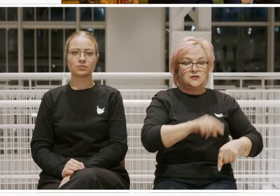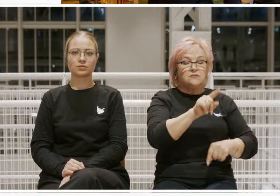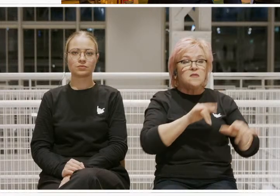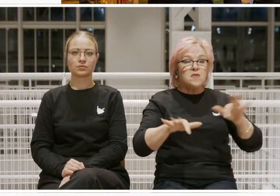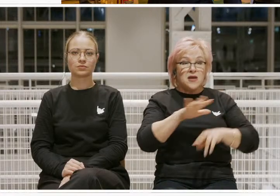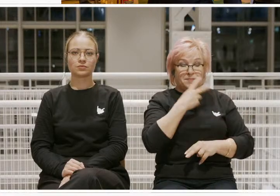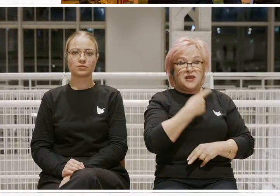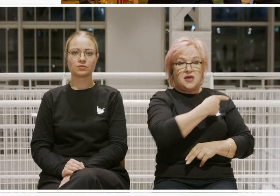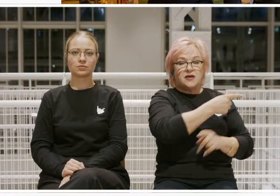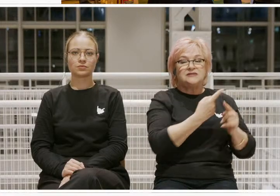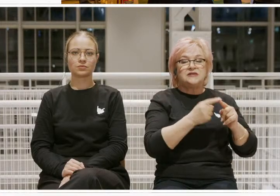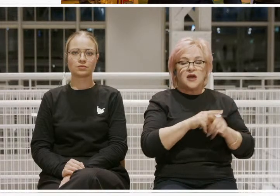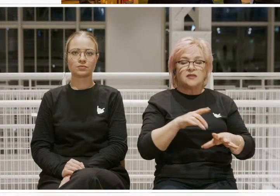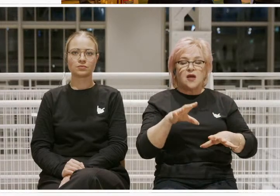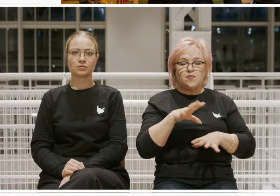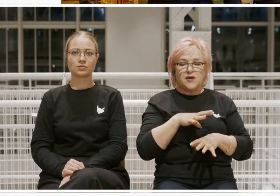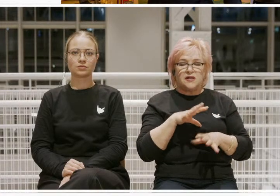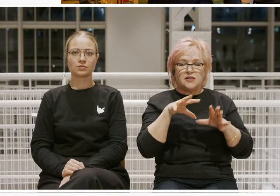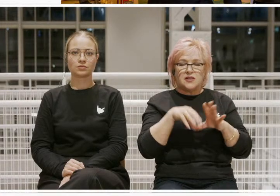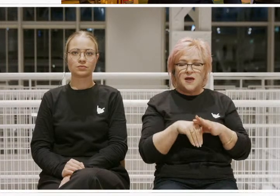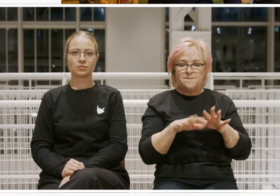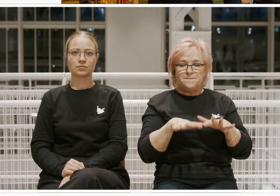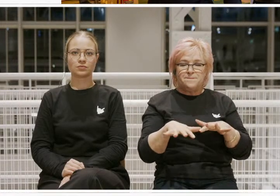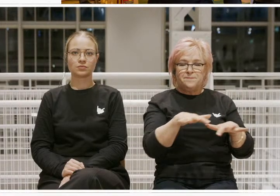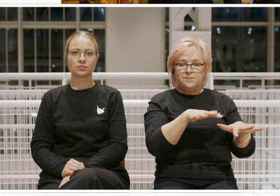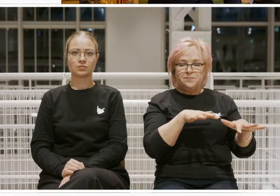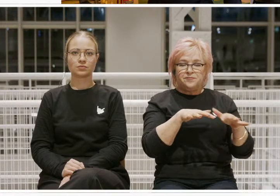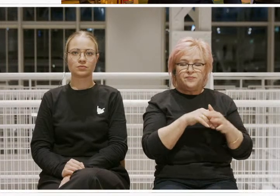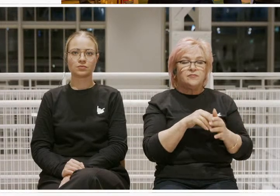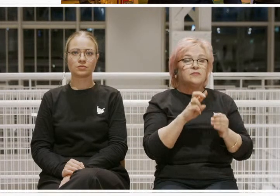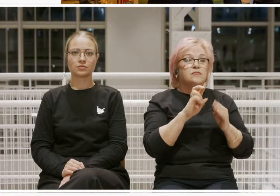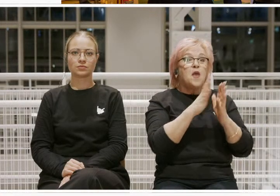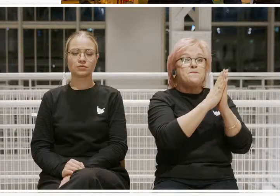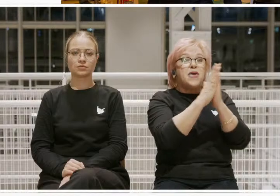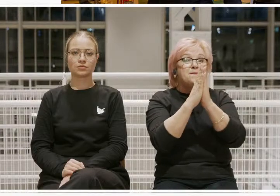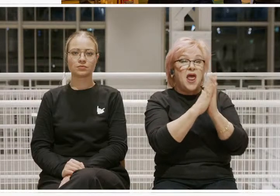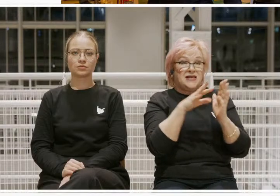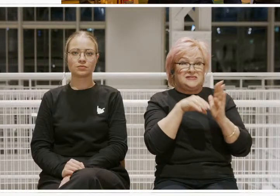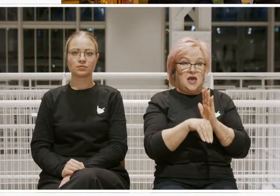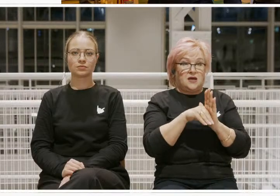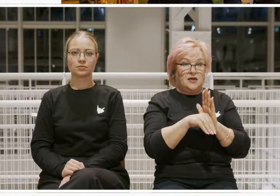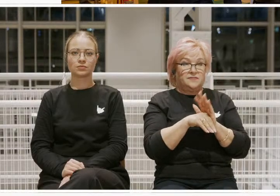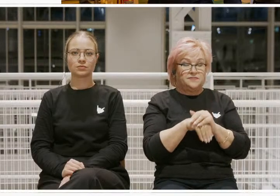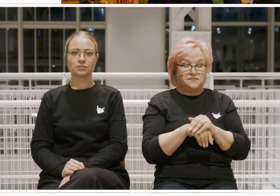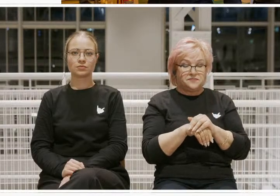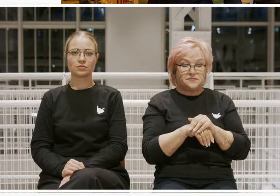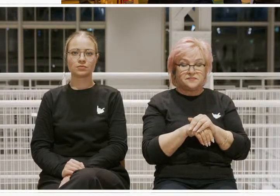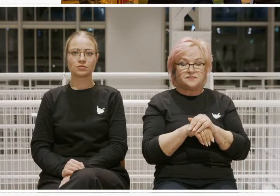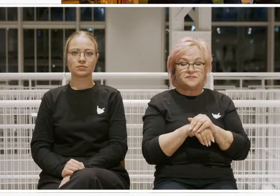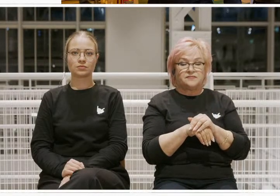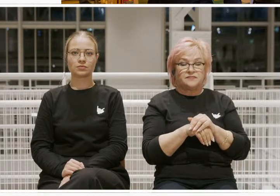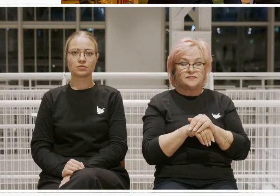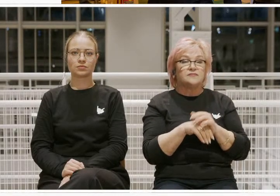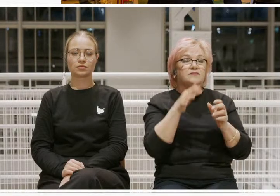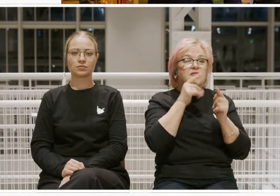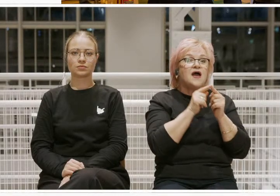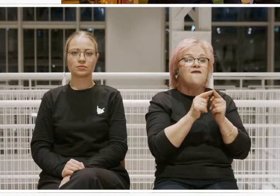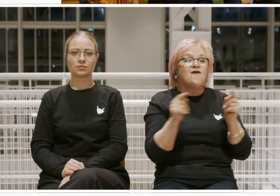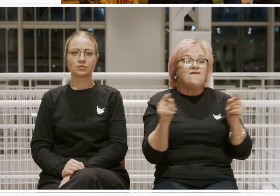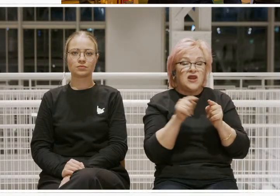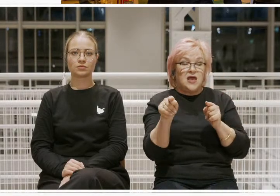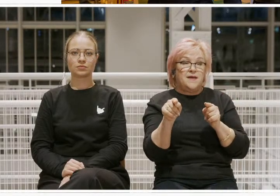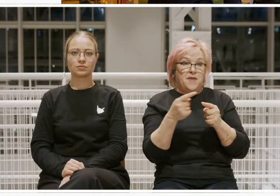was comprising books dealing with the stories and experiences of war. And in the scope of